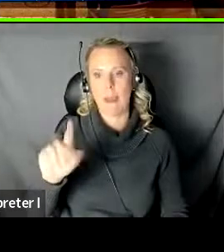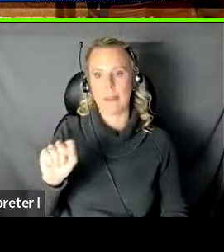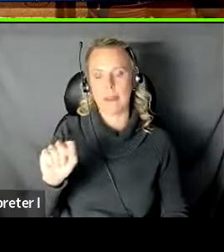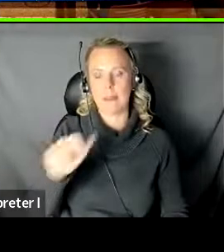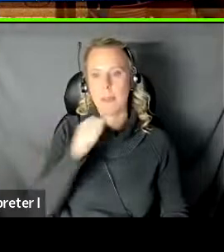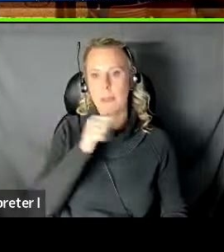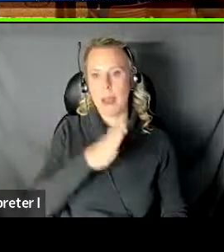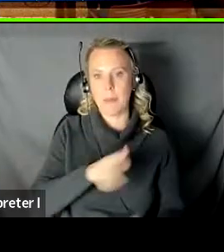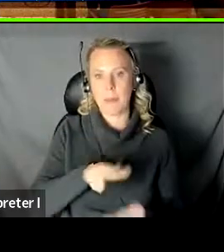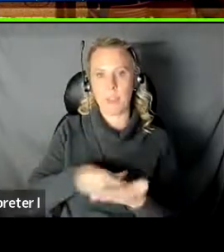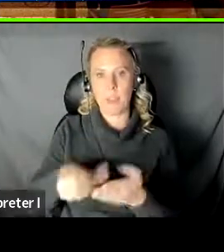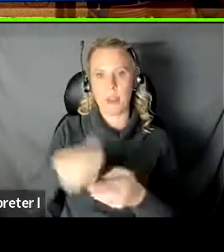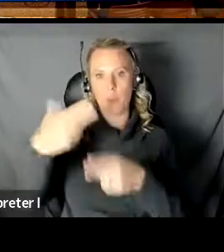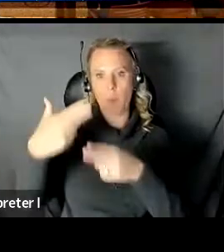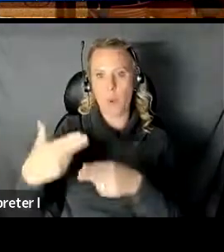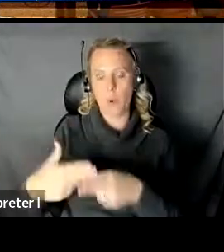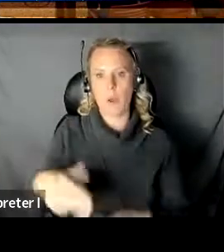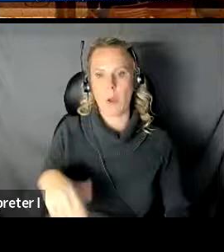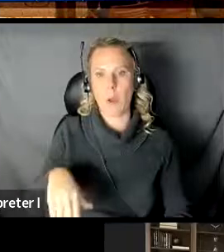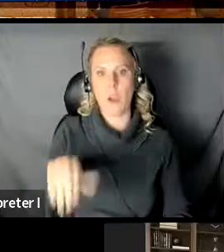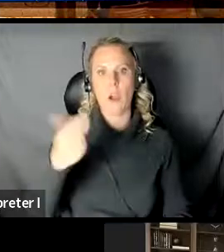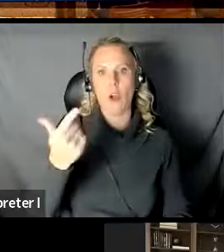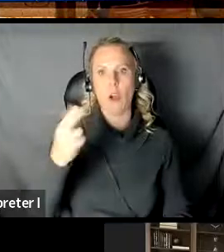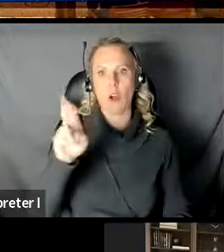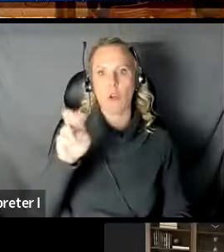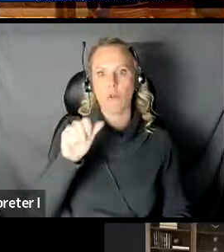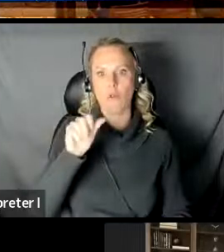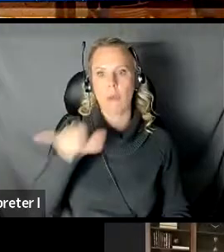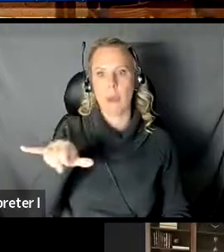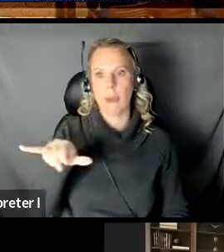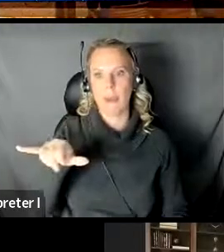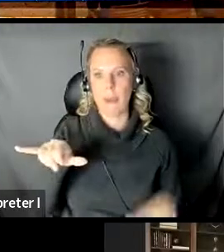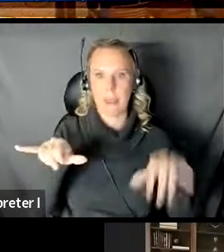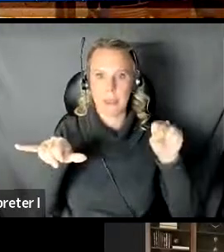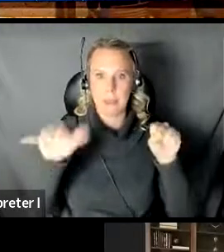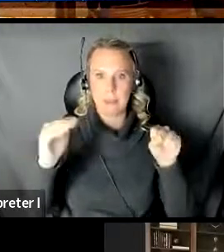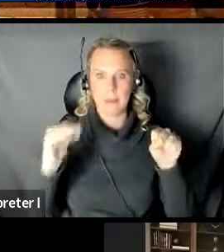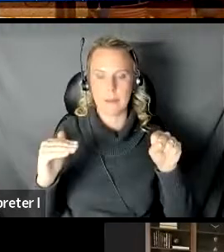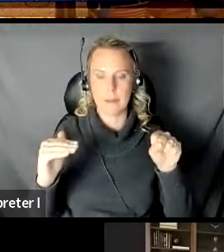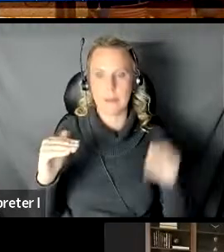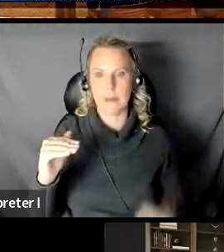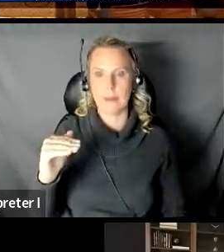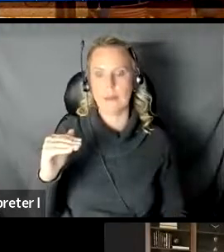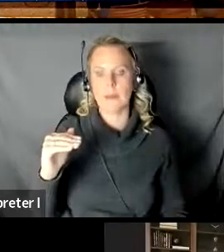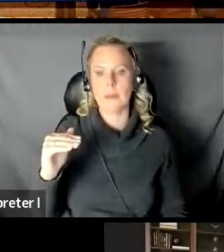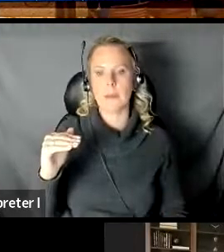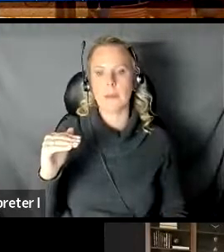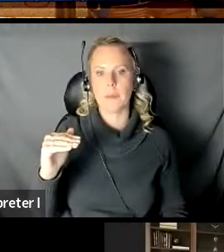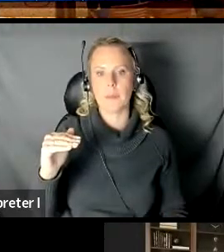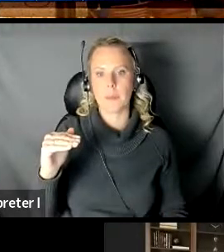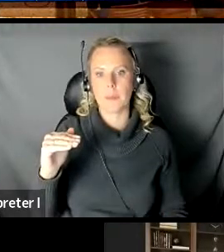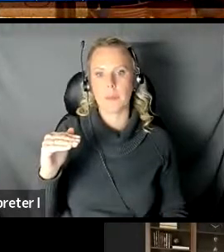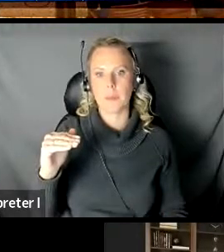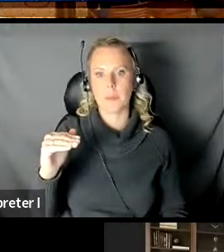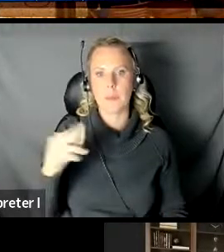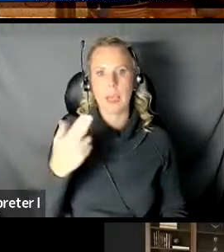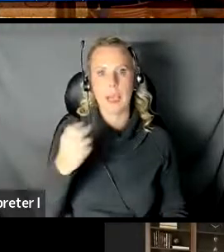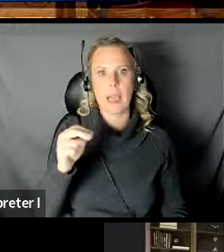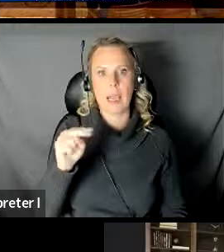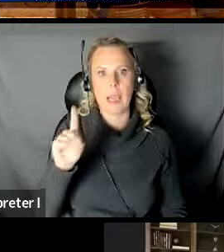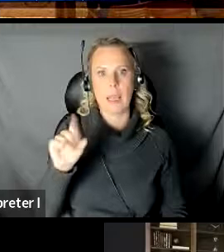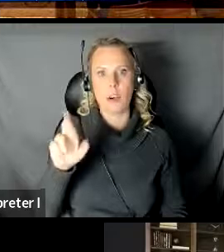roll? Councilmember Gray. Yes. Councilmember Gray votes yes. Councilmember